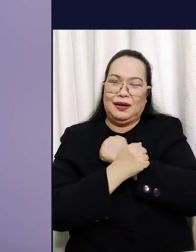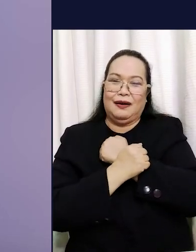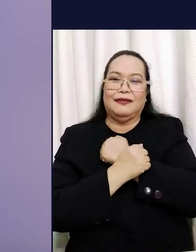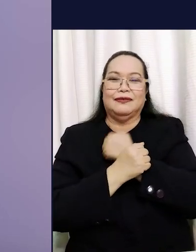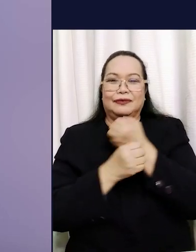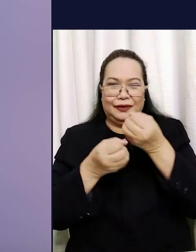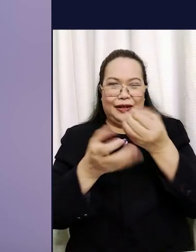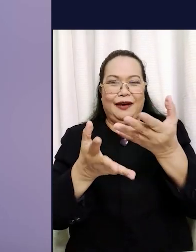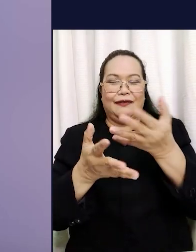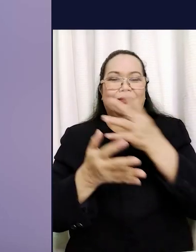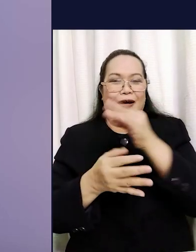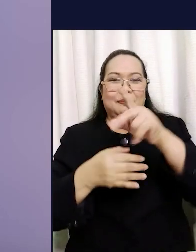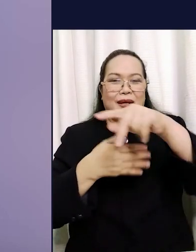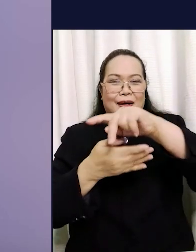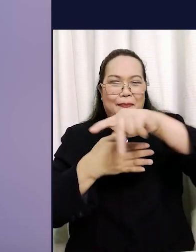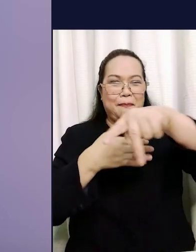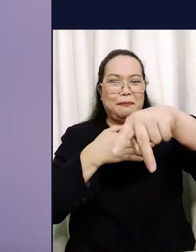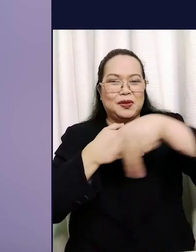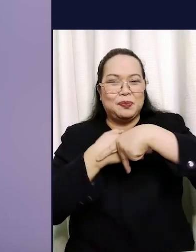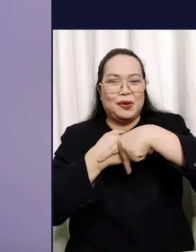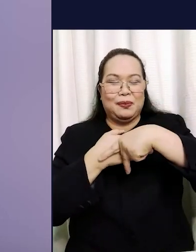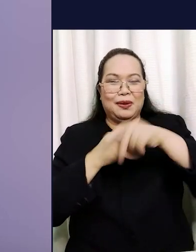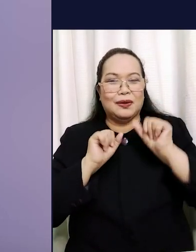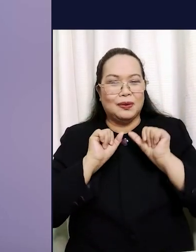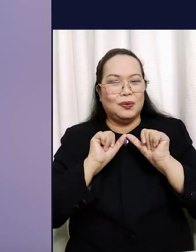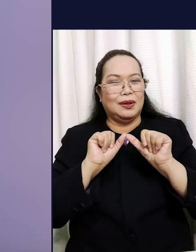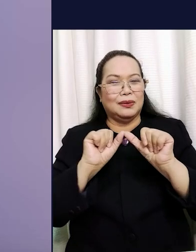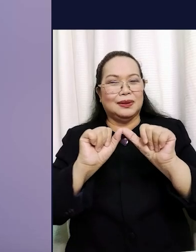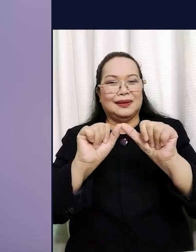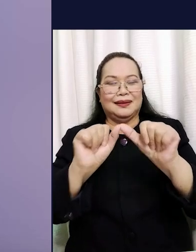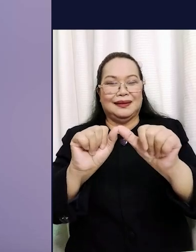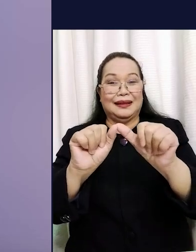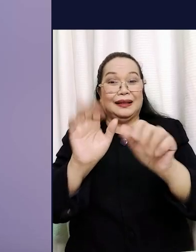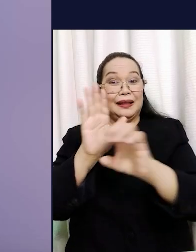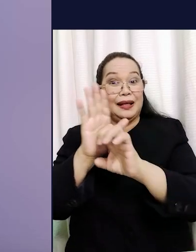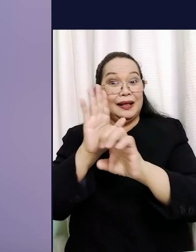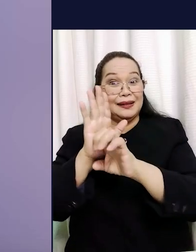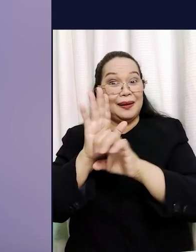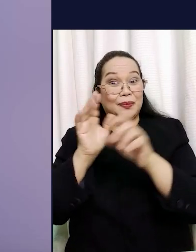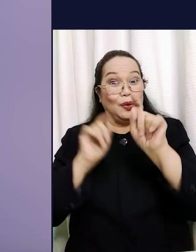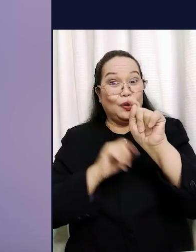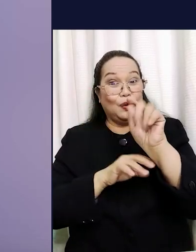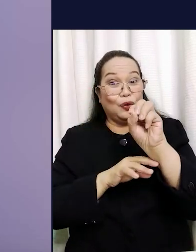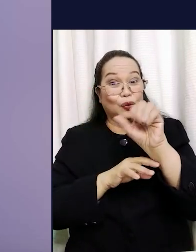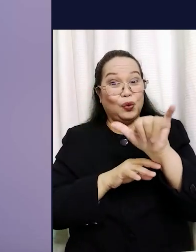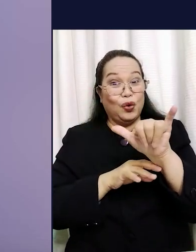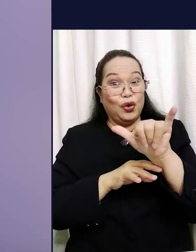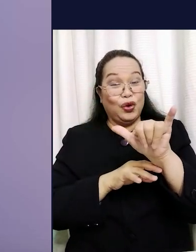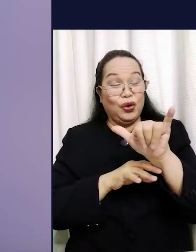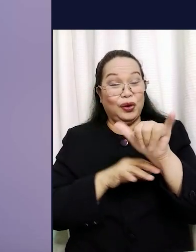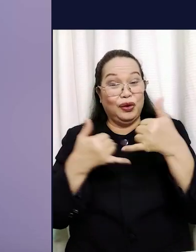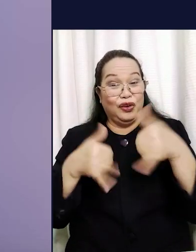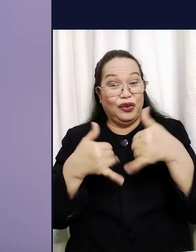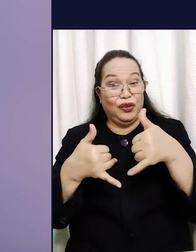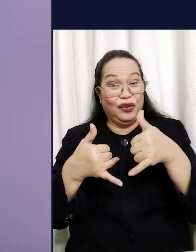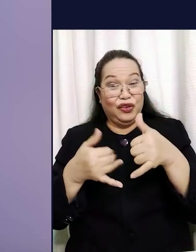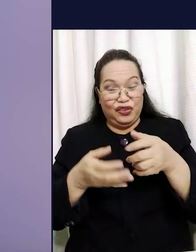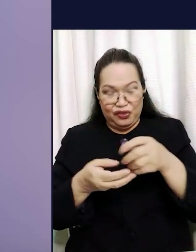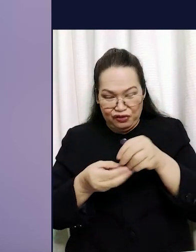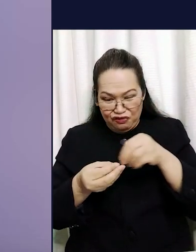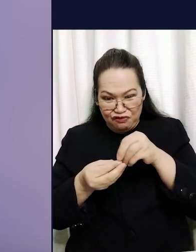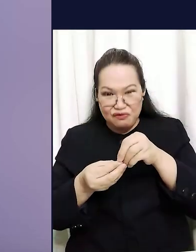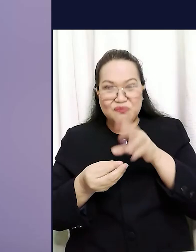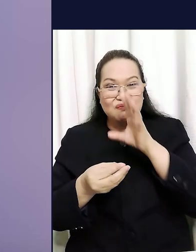Halimbawa, yung mga laruan nasisira, yung mga damit naluluma, yung